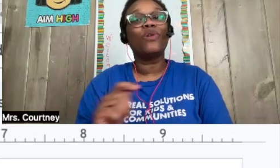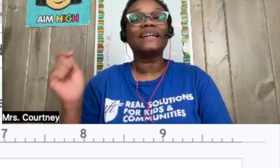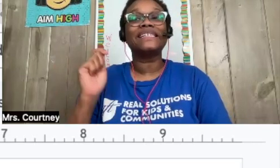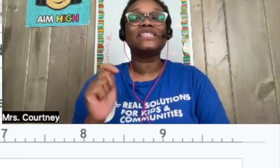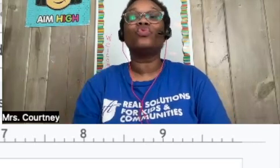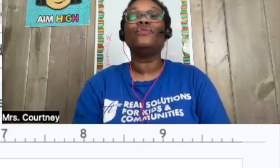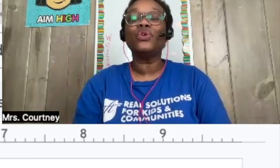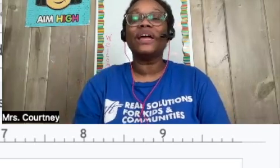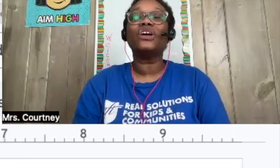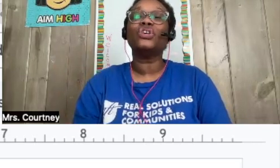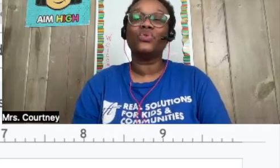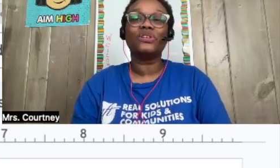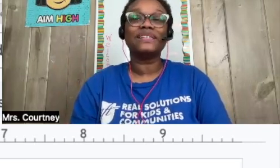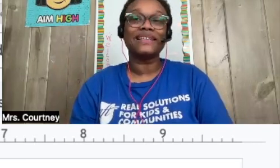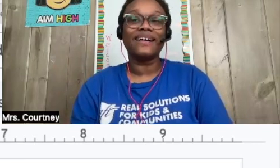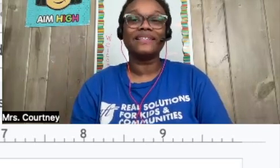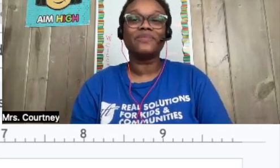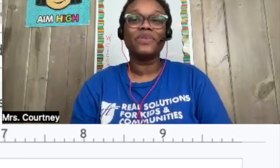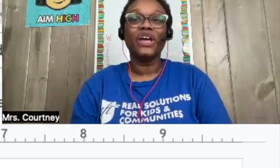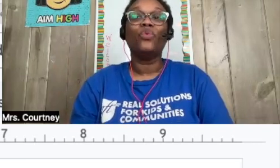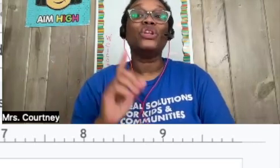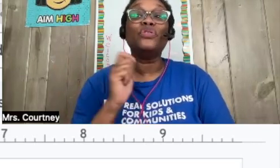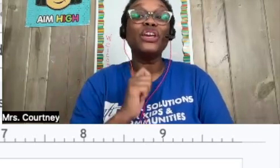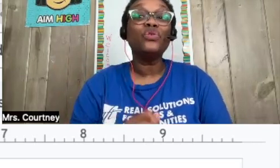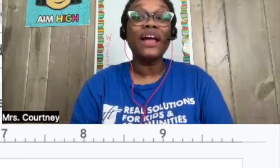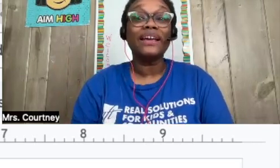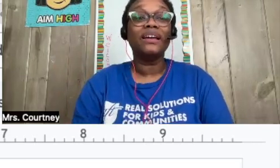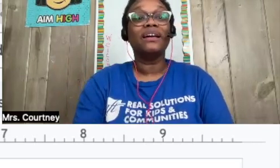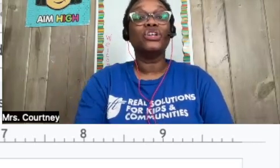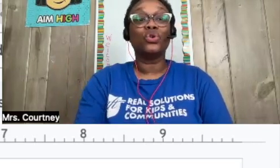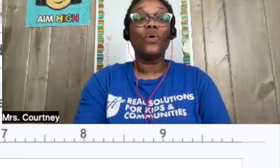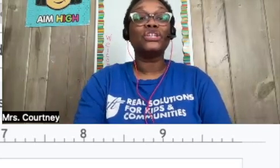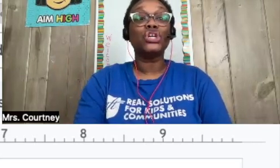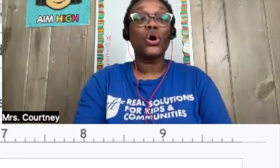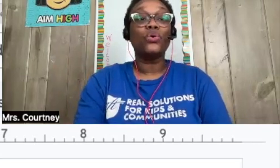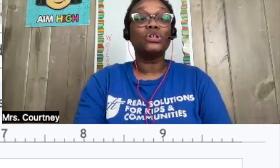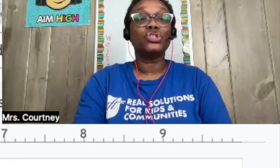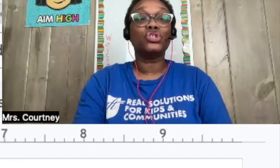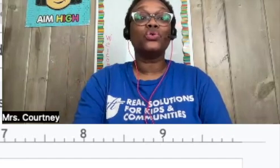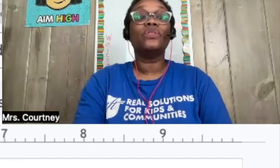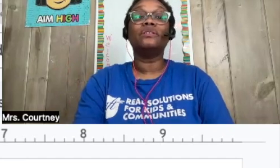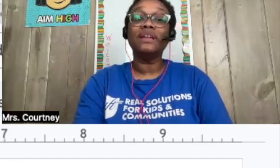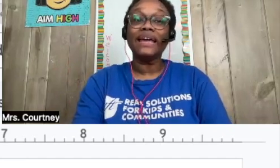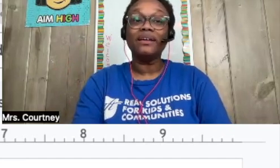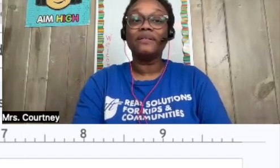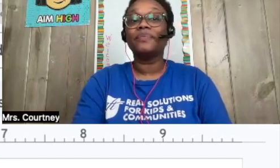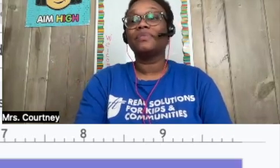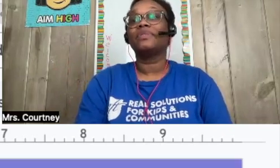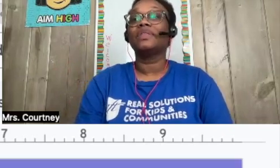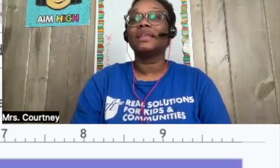and practice reviewing your signs. When you think you're ready, you're going to go to the